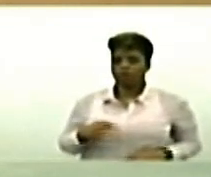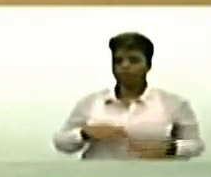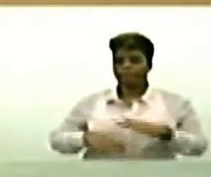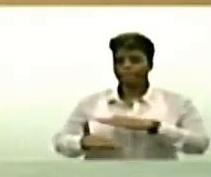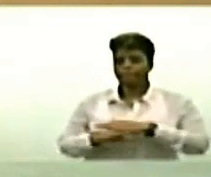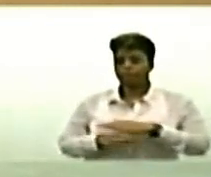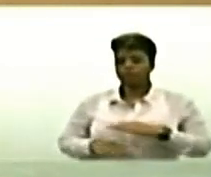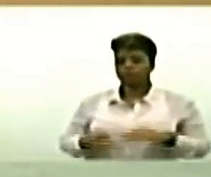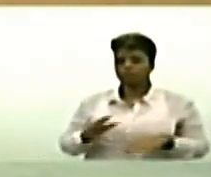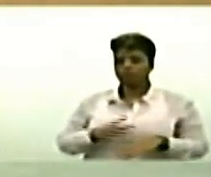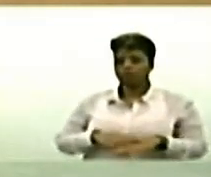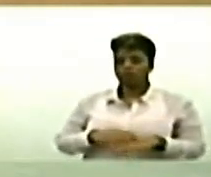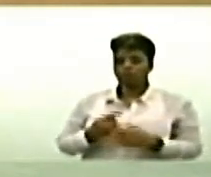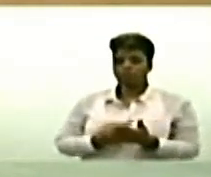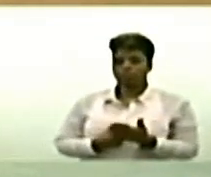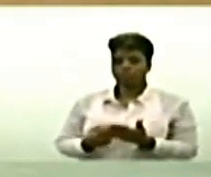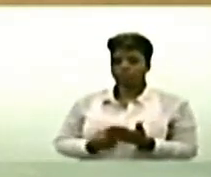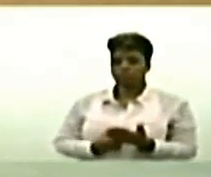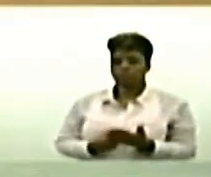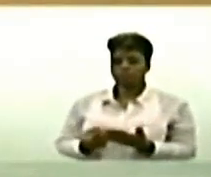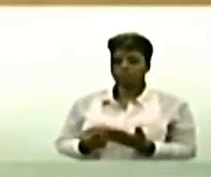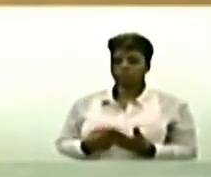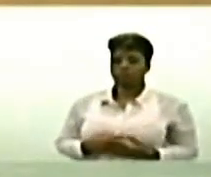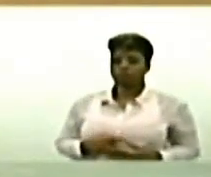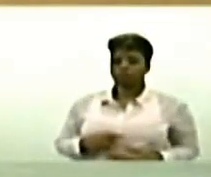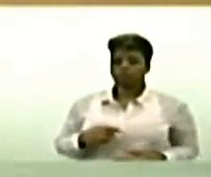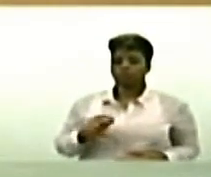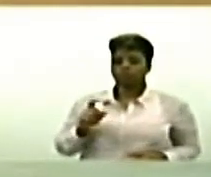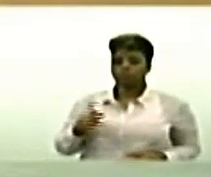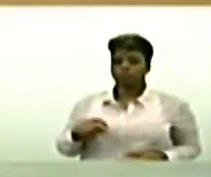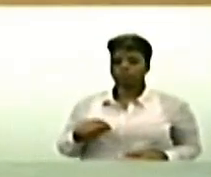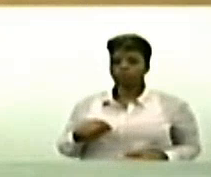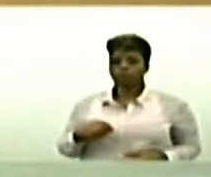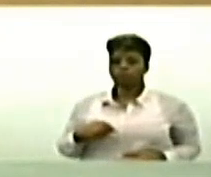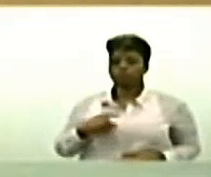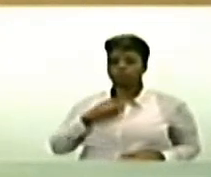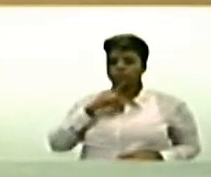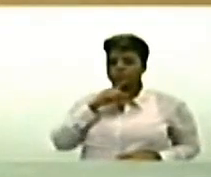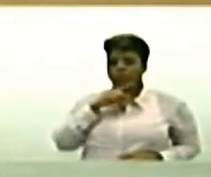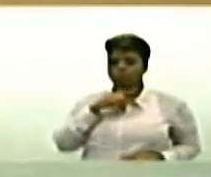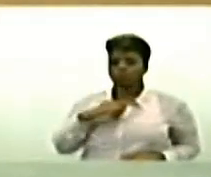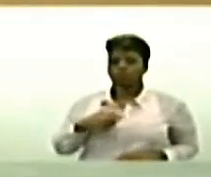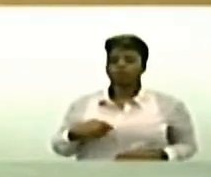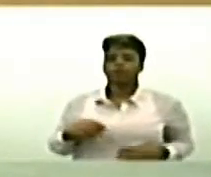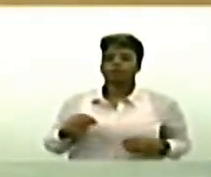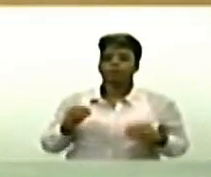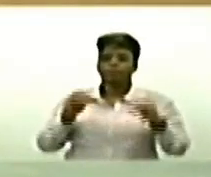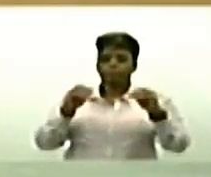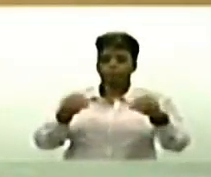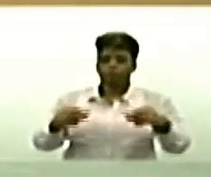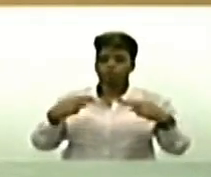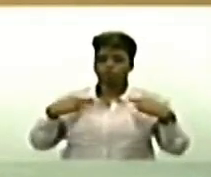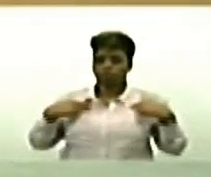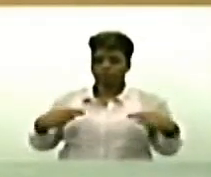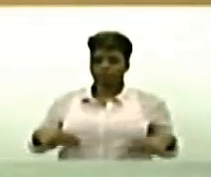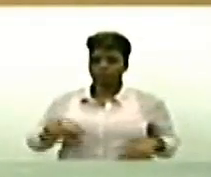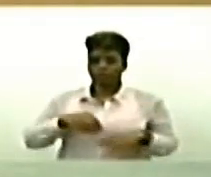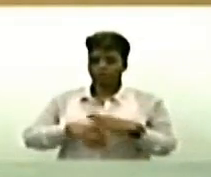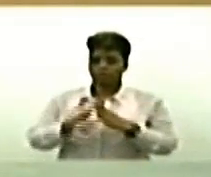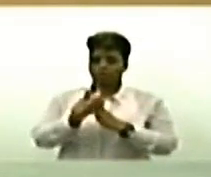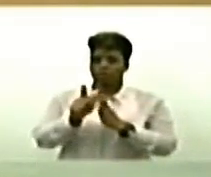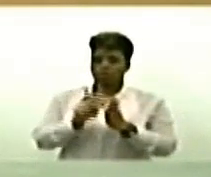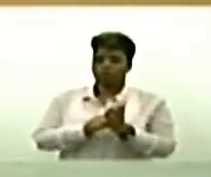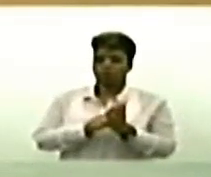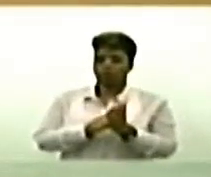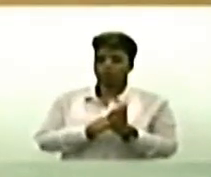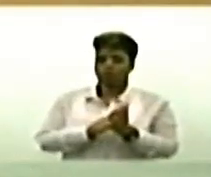little discussion we had, should we then really put the uniform into law? Well, I